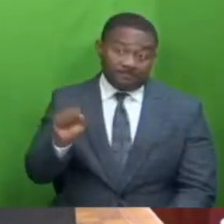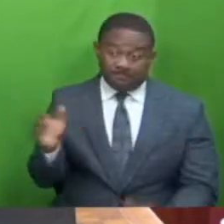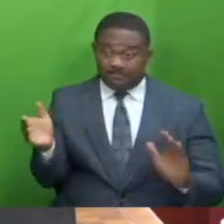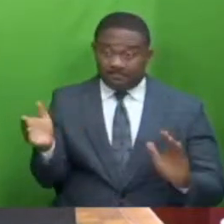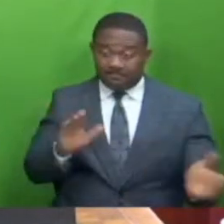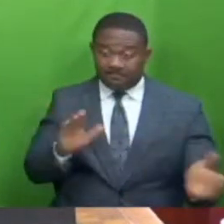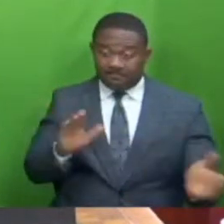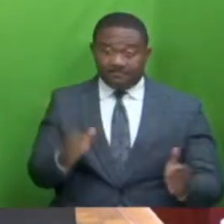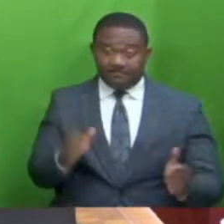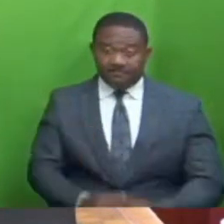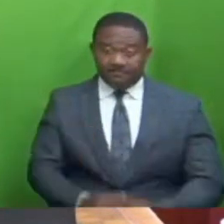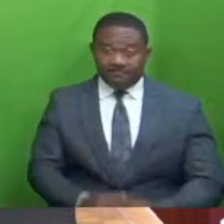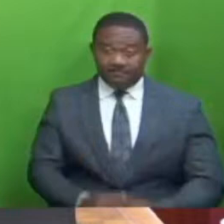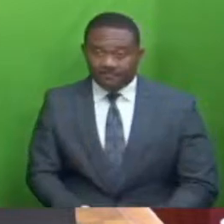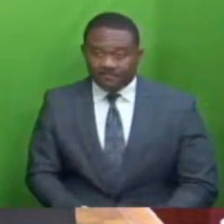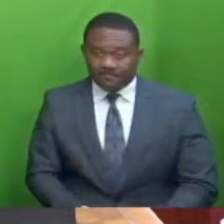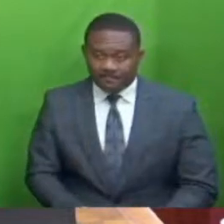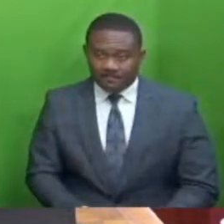distributed of